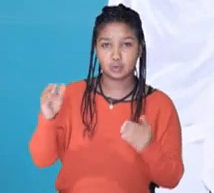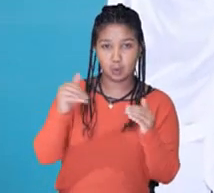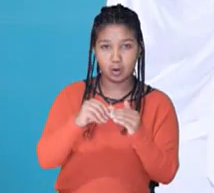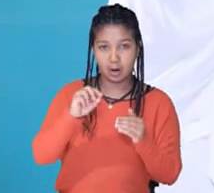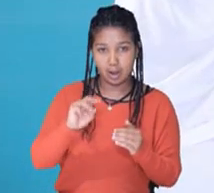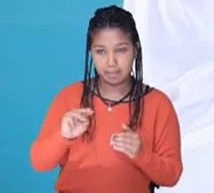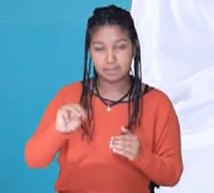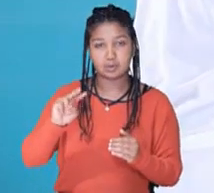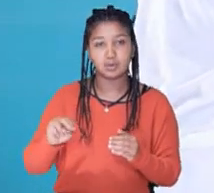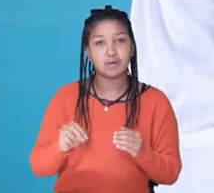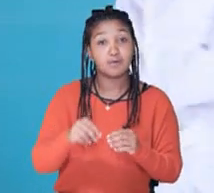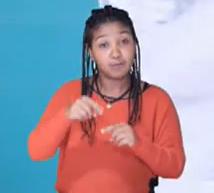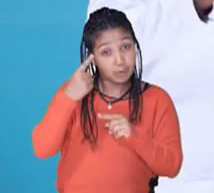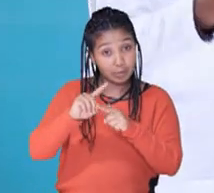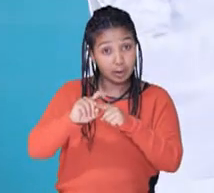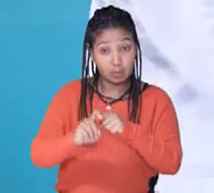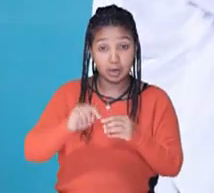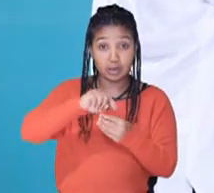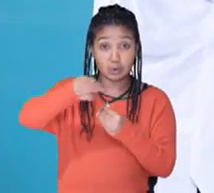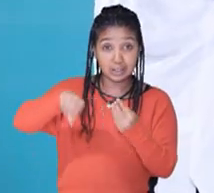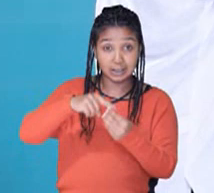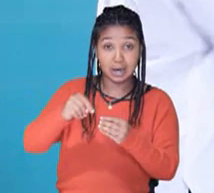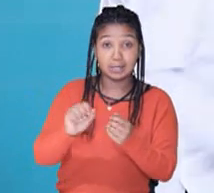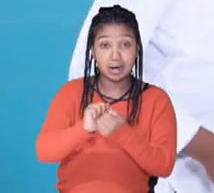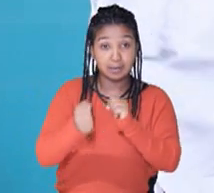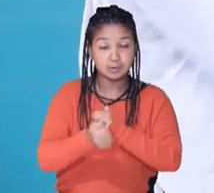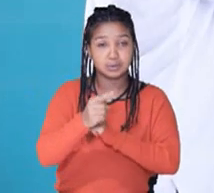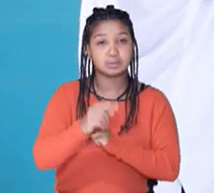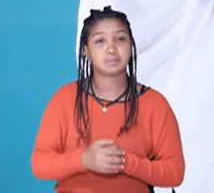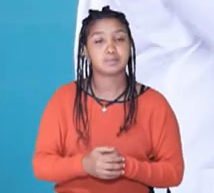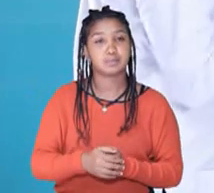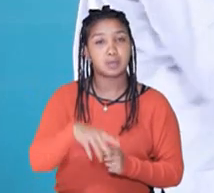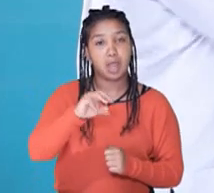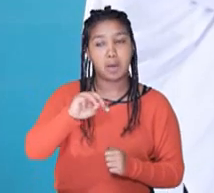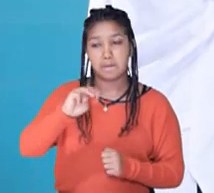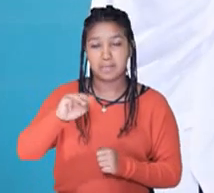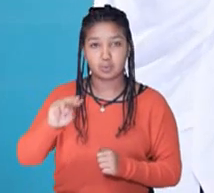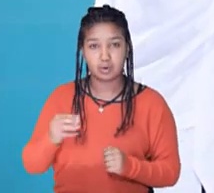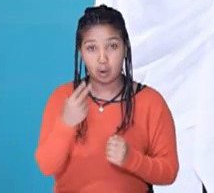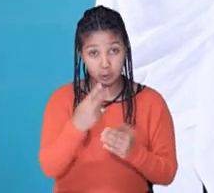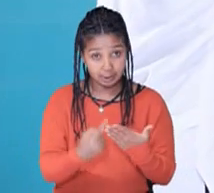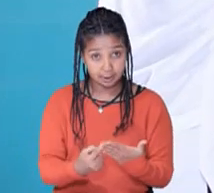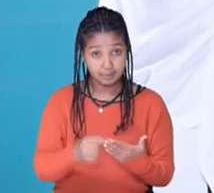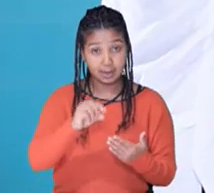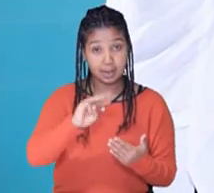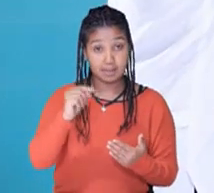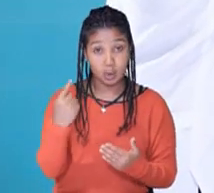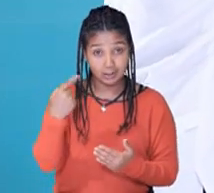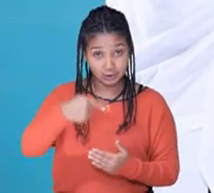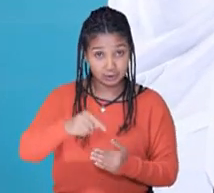equals to m2a. And from the pulley, from the rotational dynamics, T1 minus T2 is equals to m2a. Now look at here,